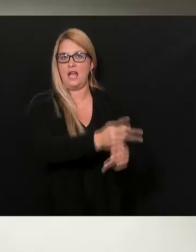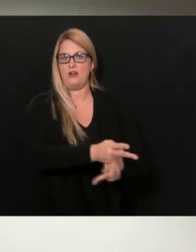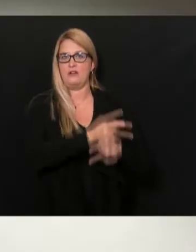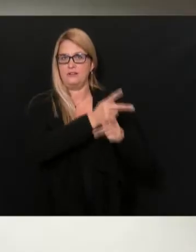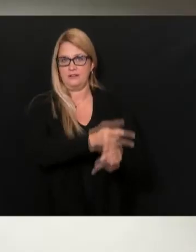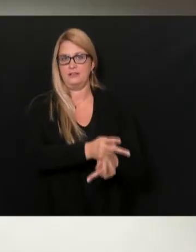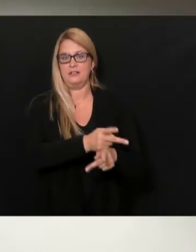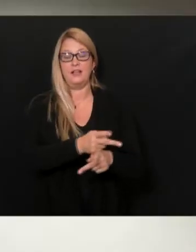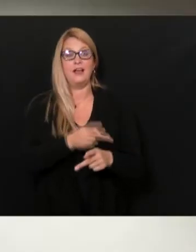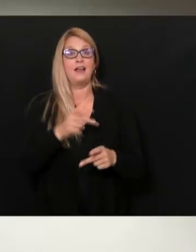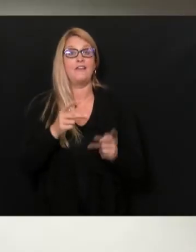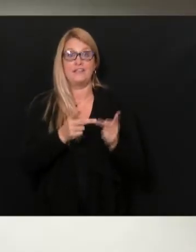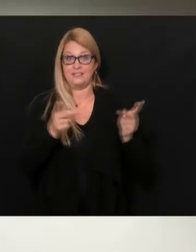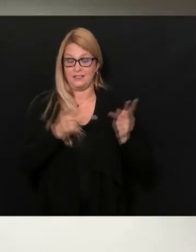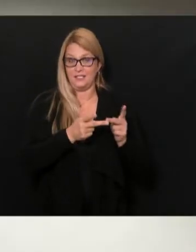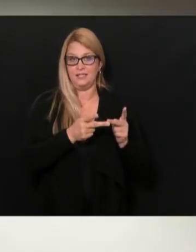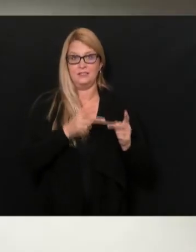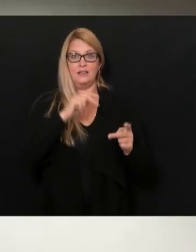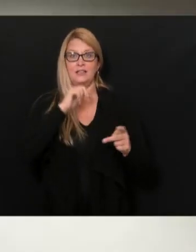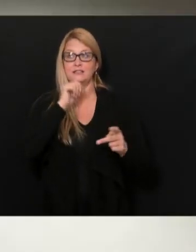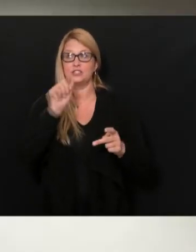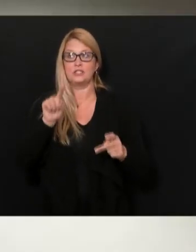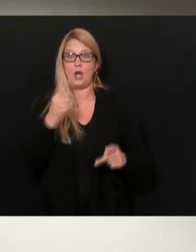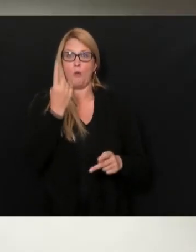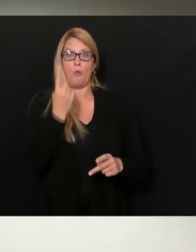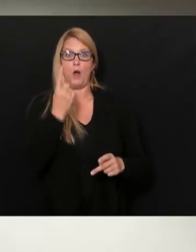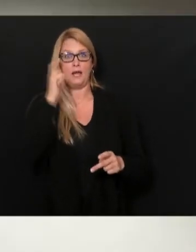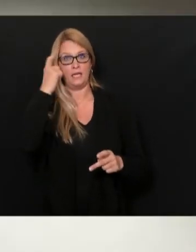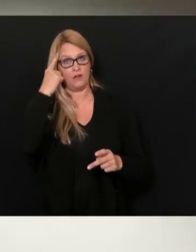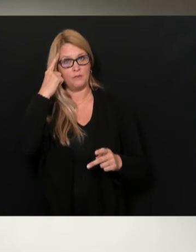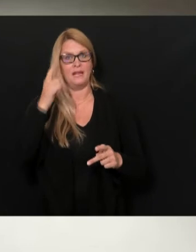This is not just a whole of government, but it's a whole of West